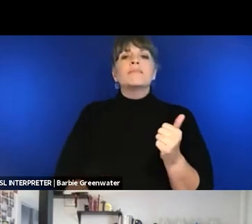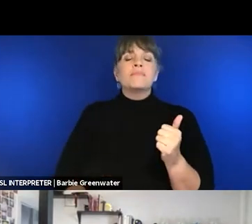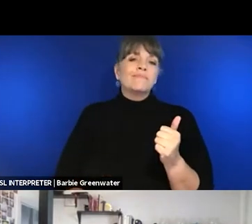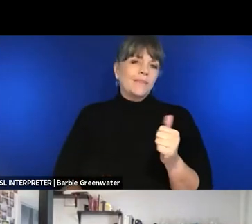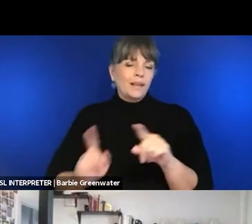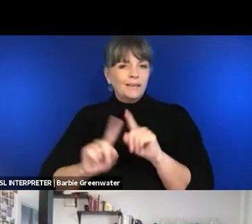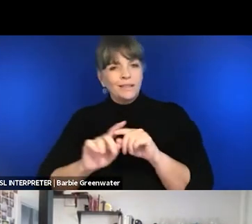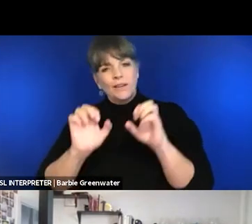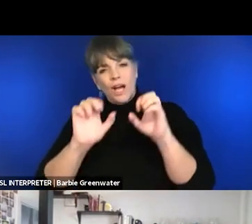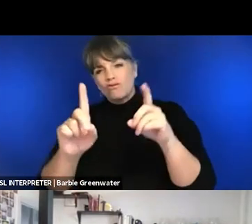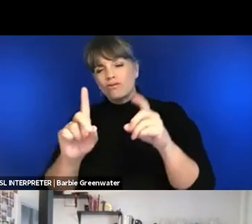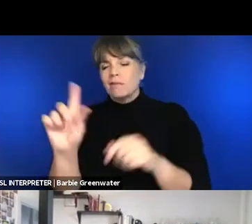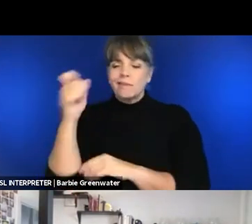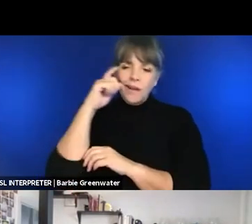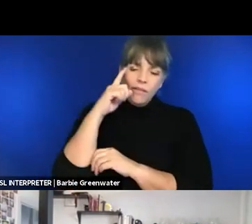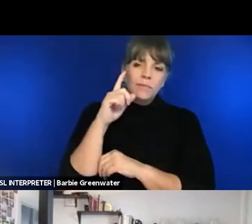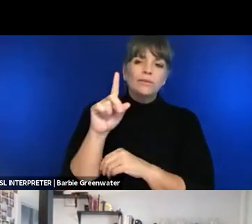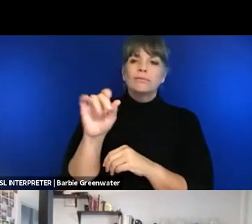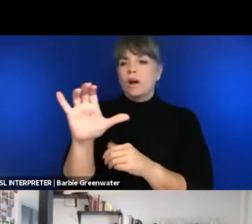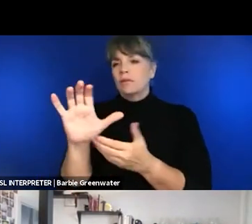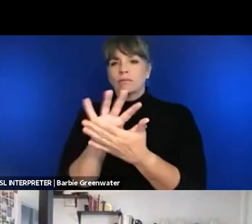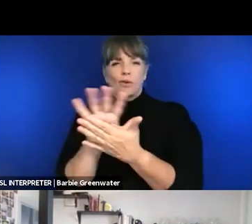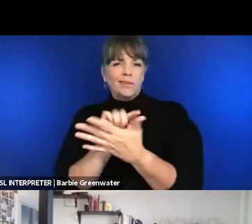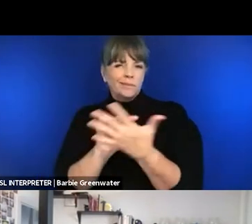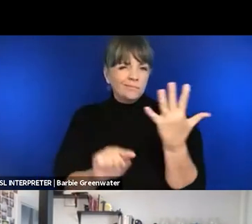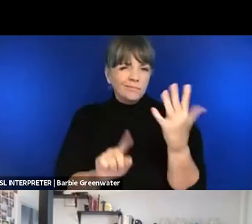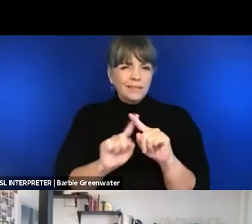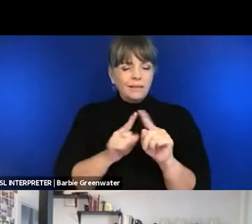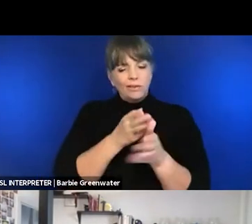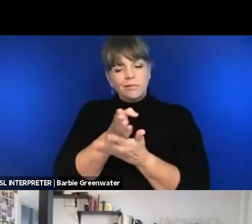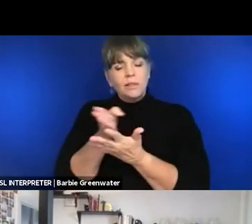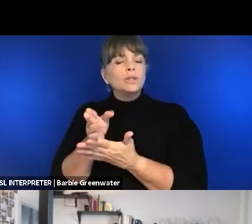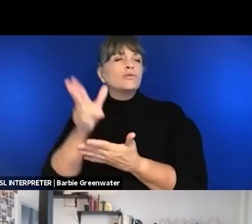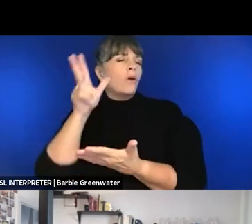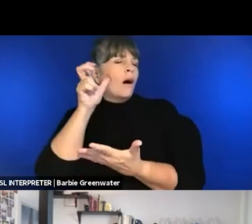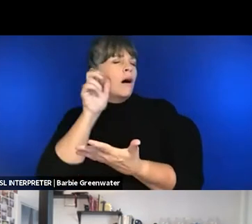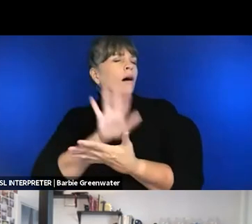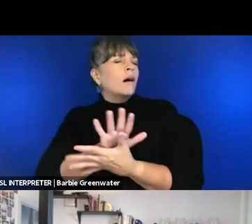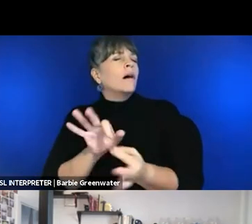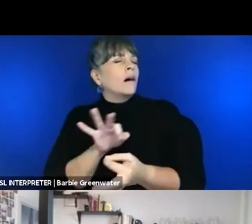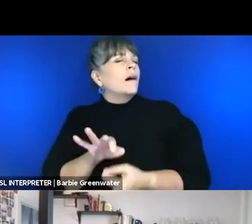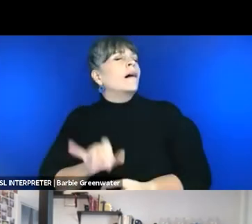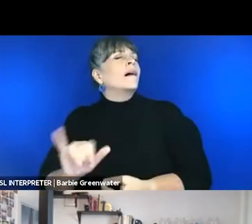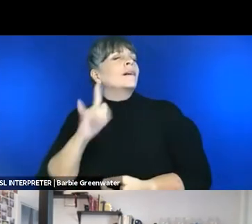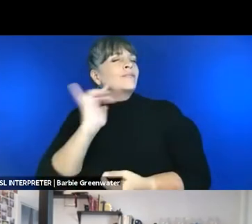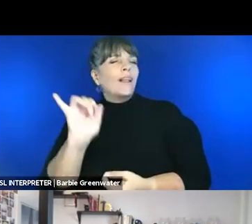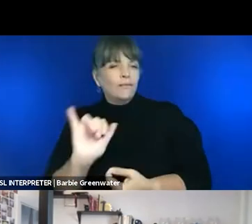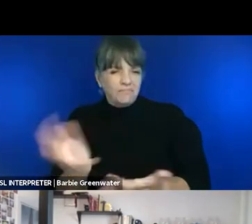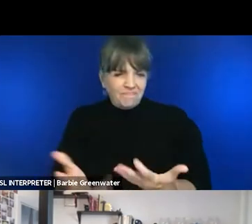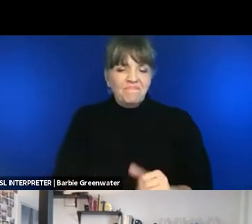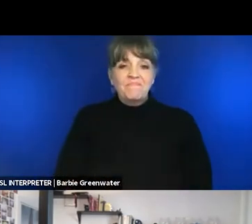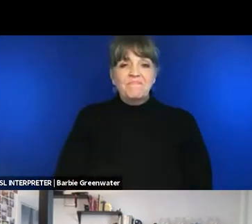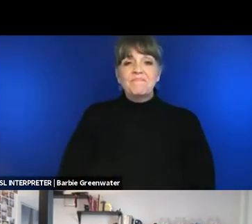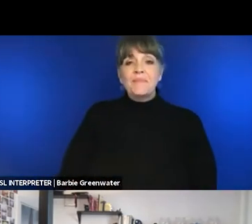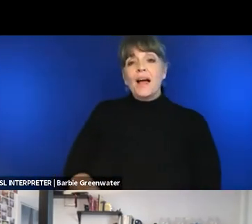and government and documentaries and so on and so forth. So you'll have a sense of it. But other than that, as mentioned by Justin, I worked